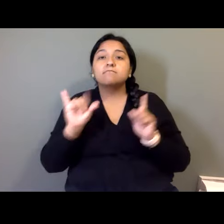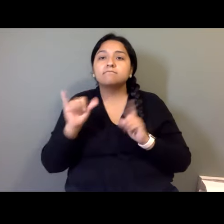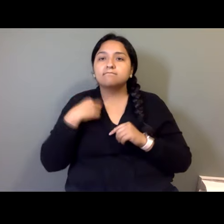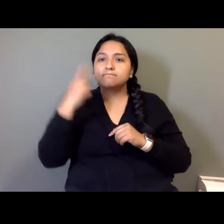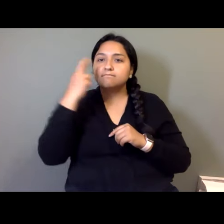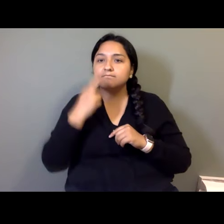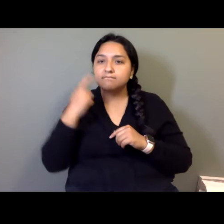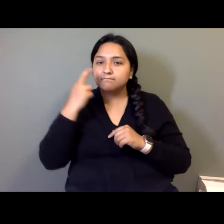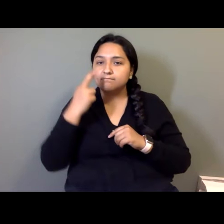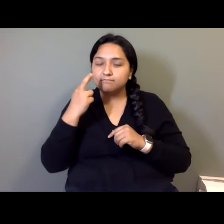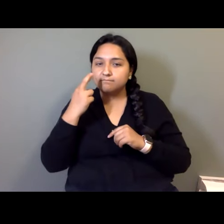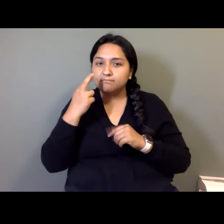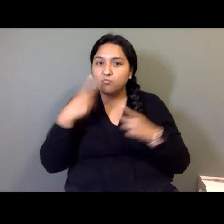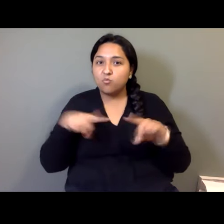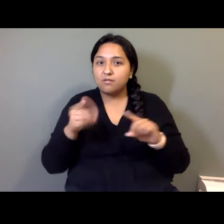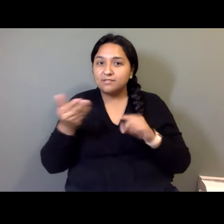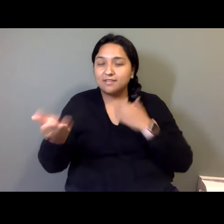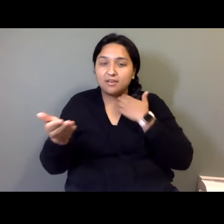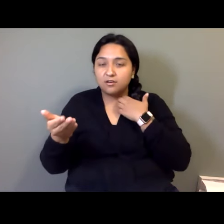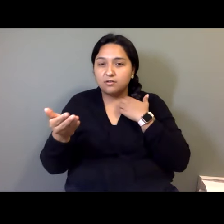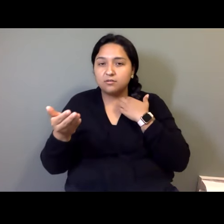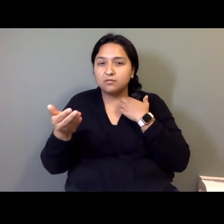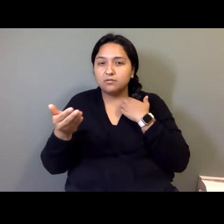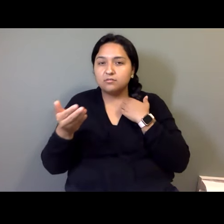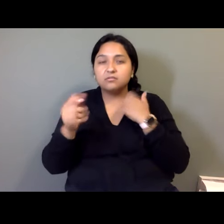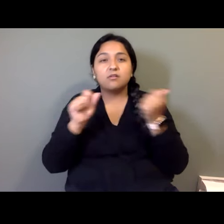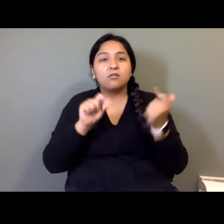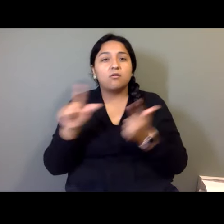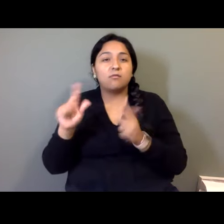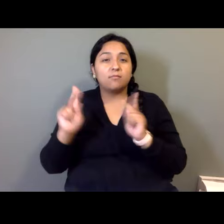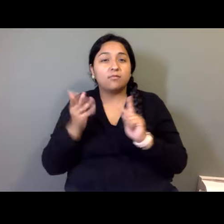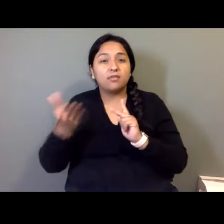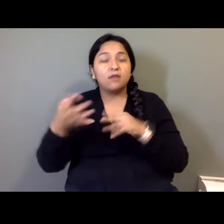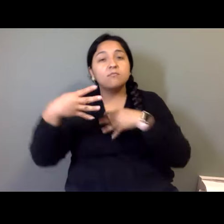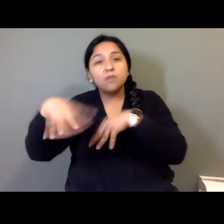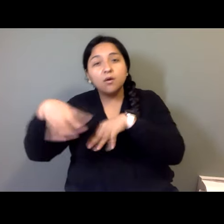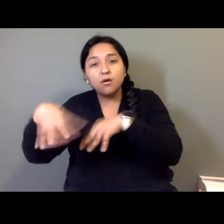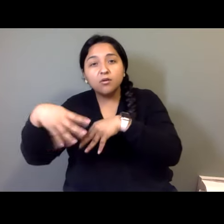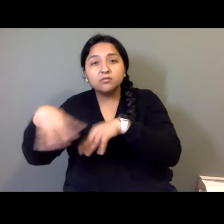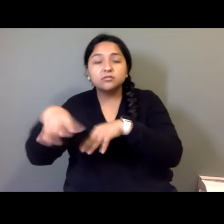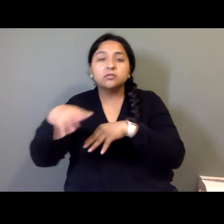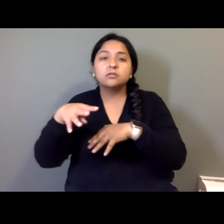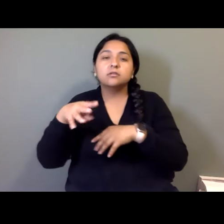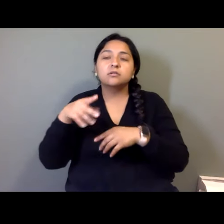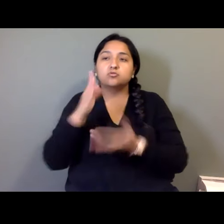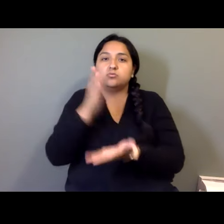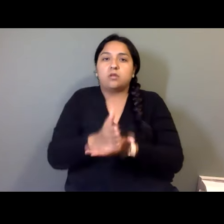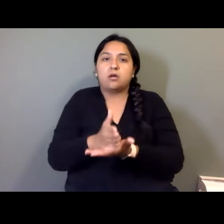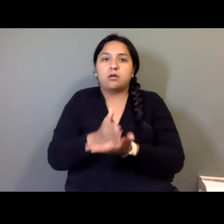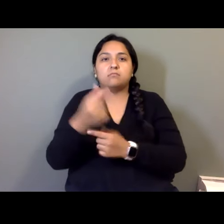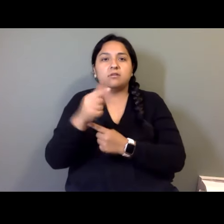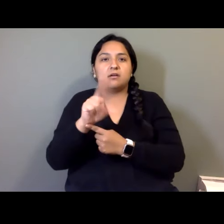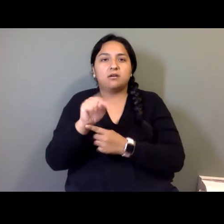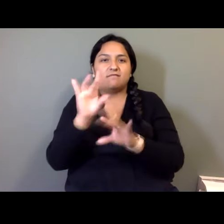I was there, though, was that everyone was there marching for gun violence in schools.